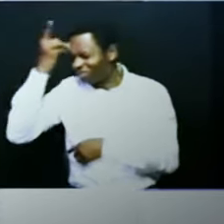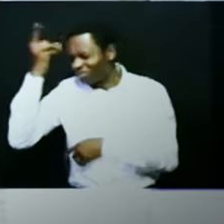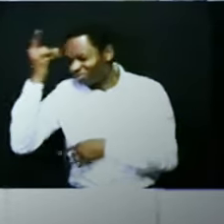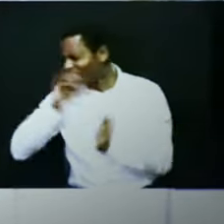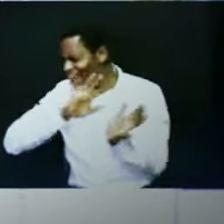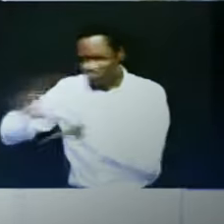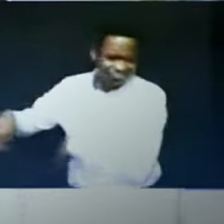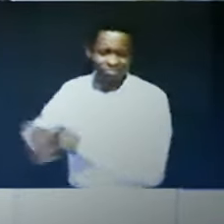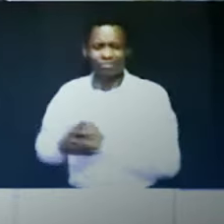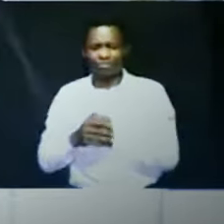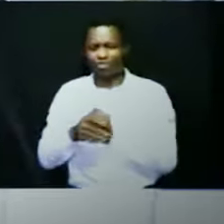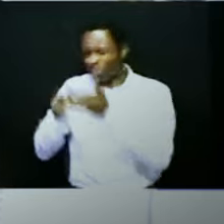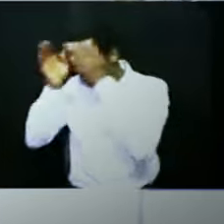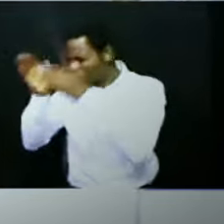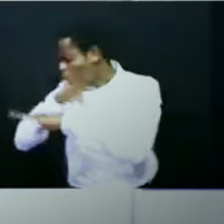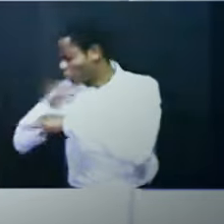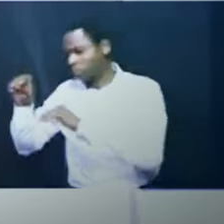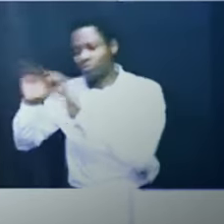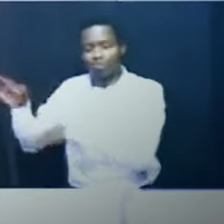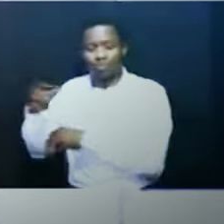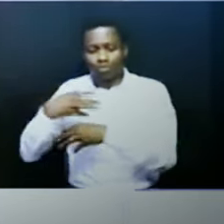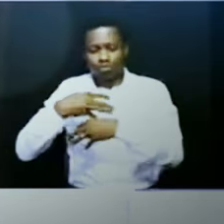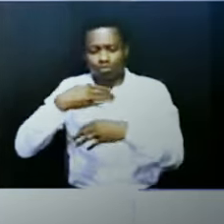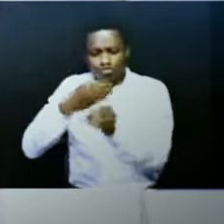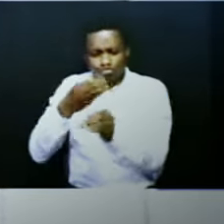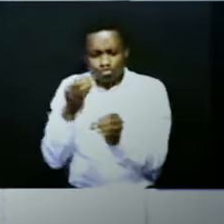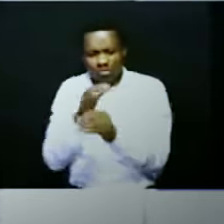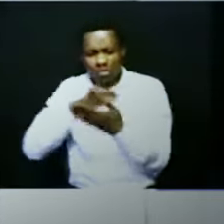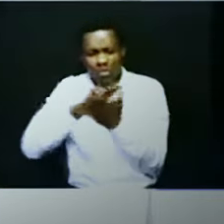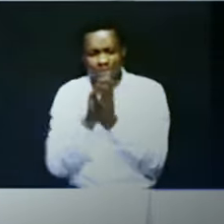about created in the image of God.